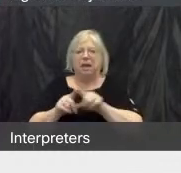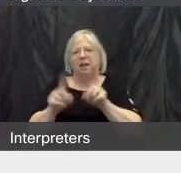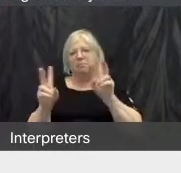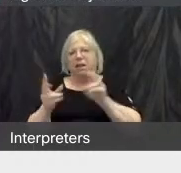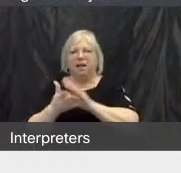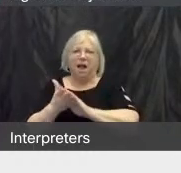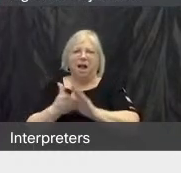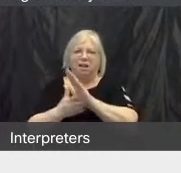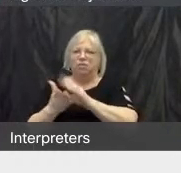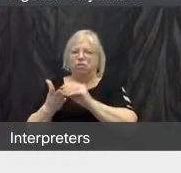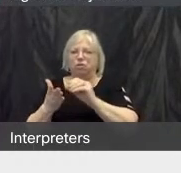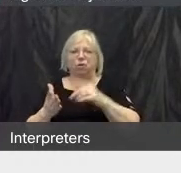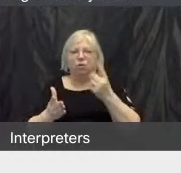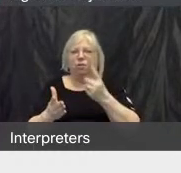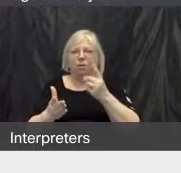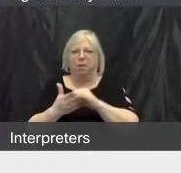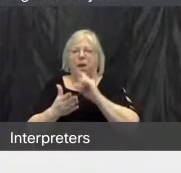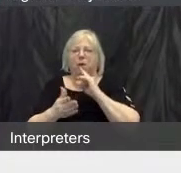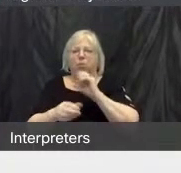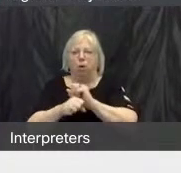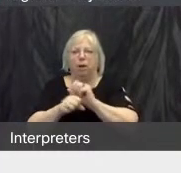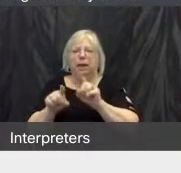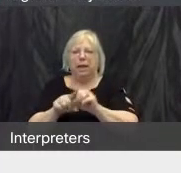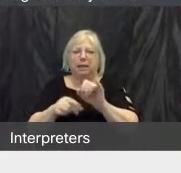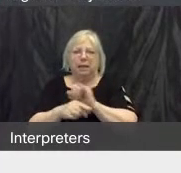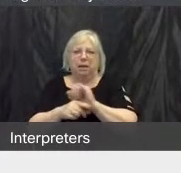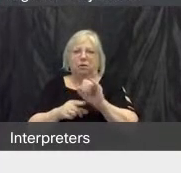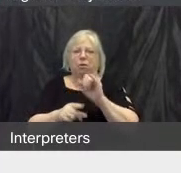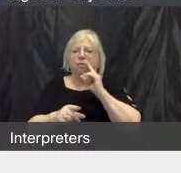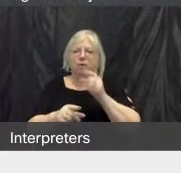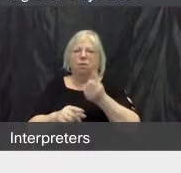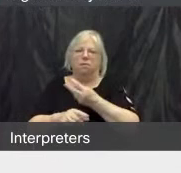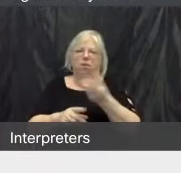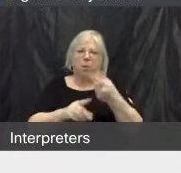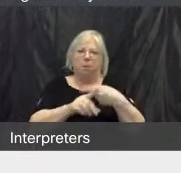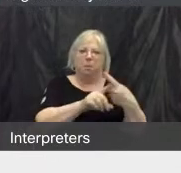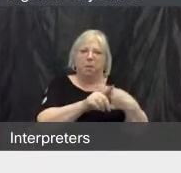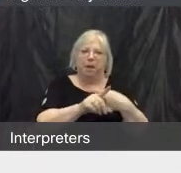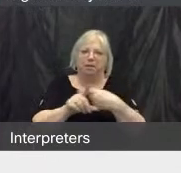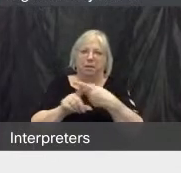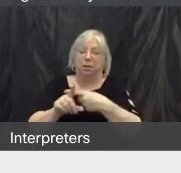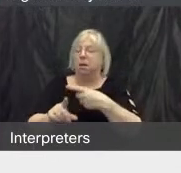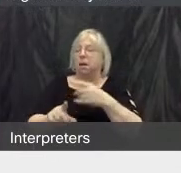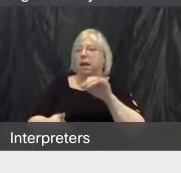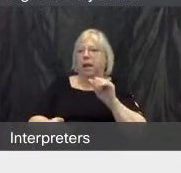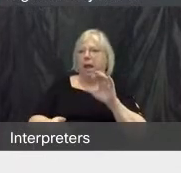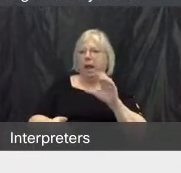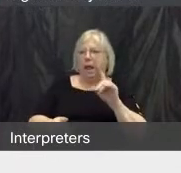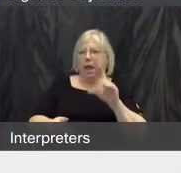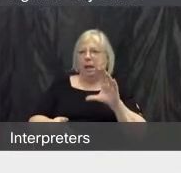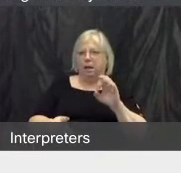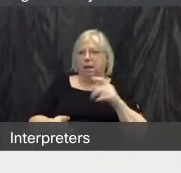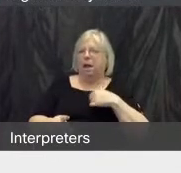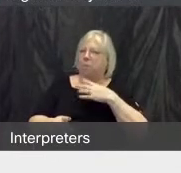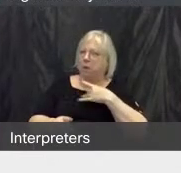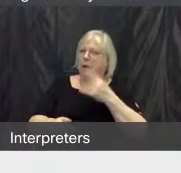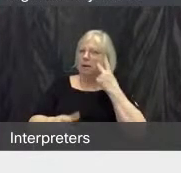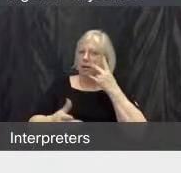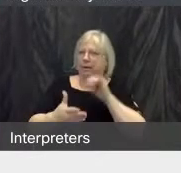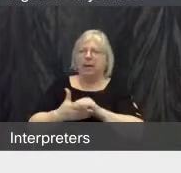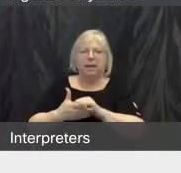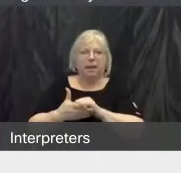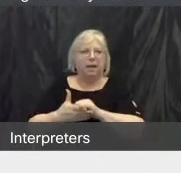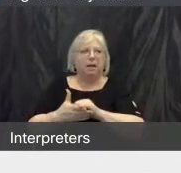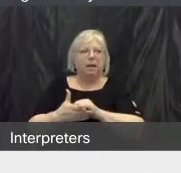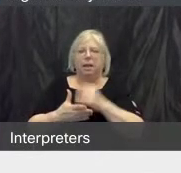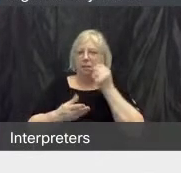college student or something that is working as an intern for a few months. Okay, I would like to see the same information that Director Hines has,